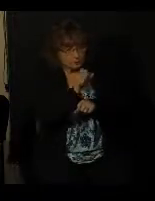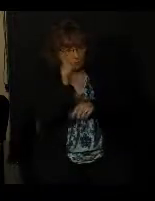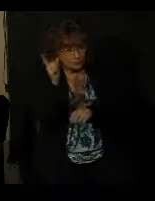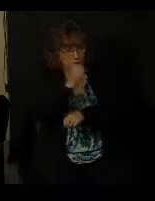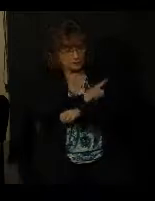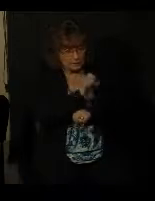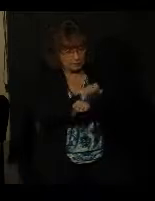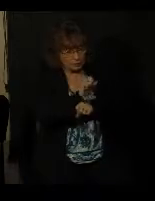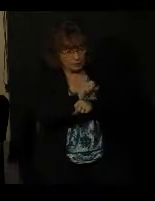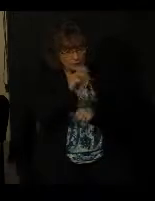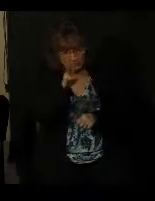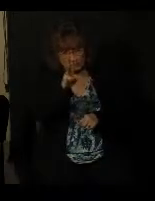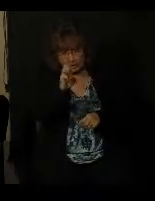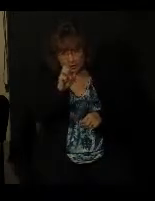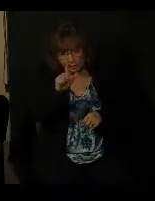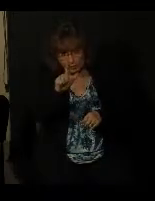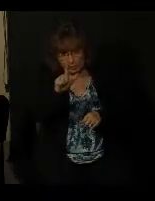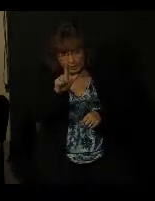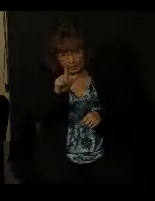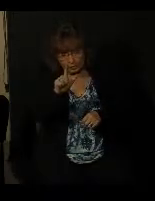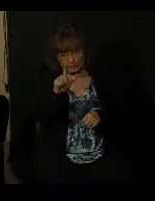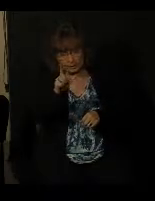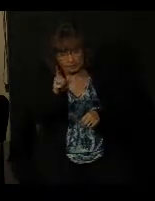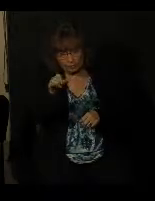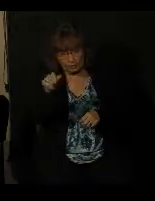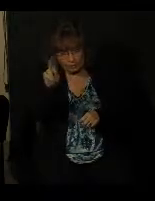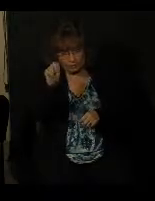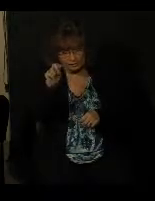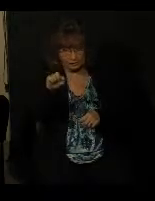enough, we'll introduce you to him.